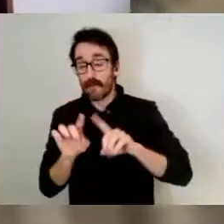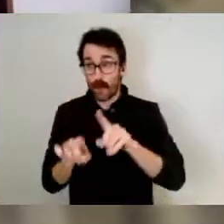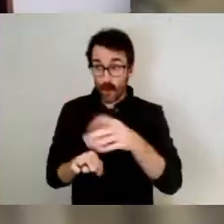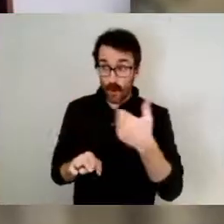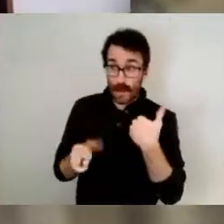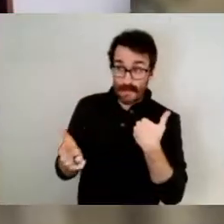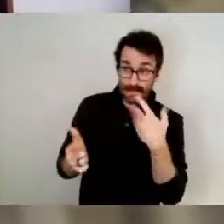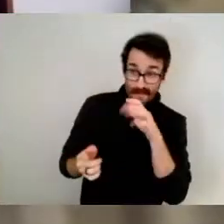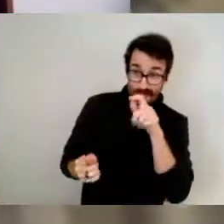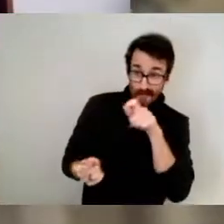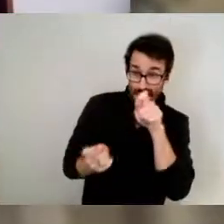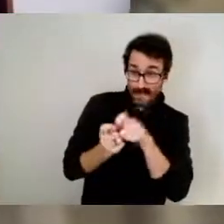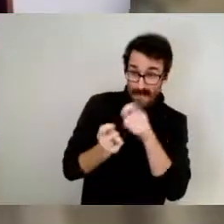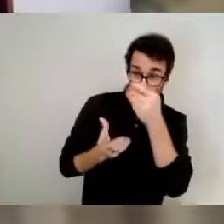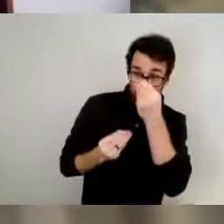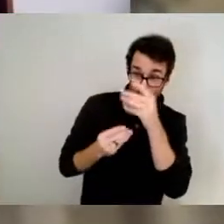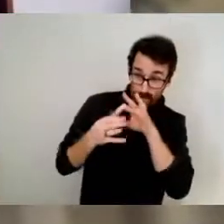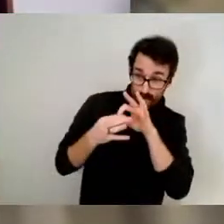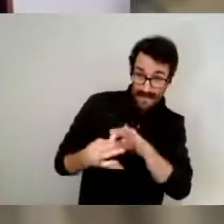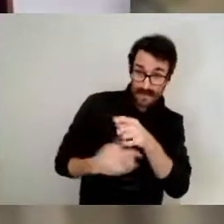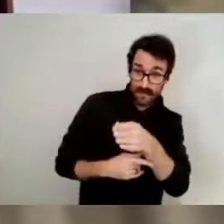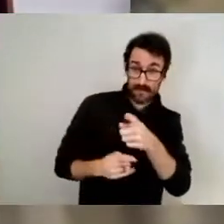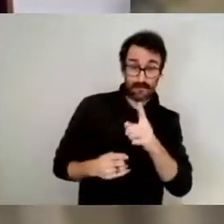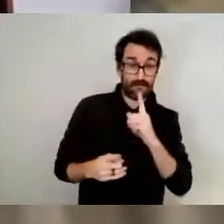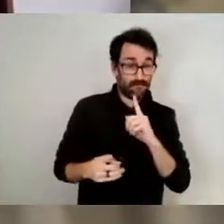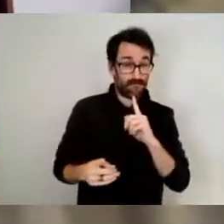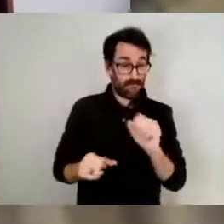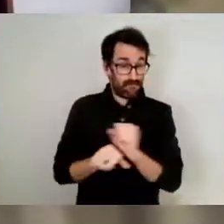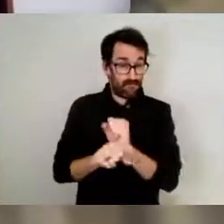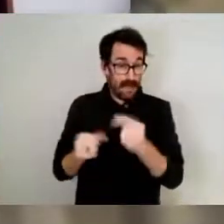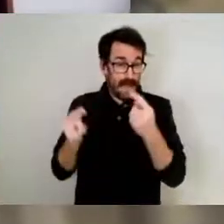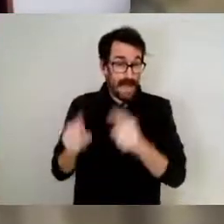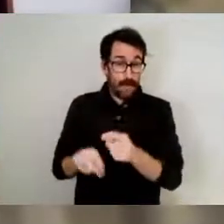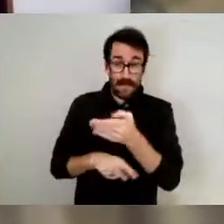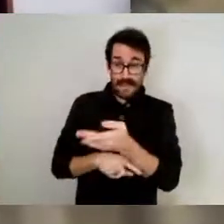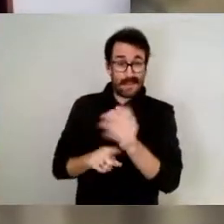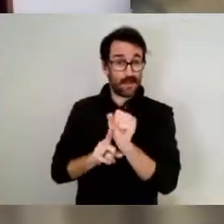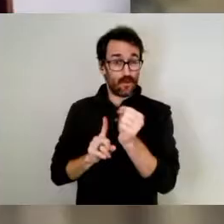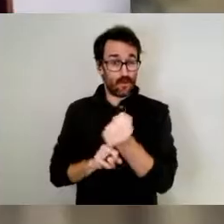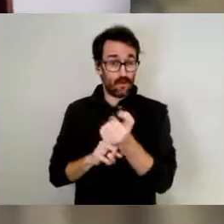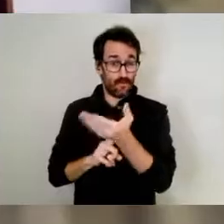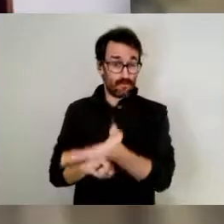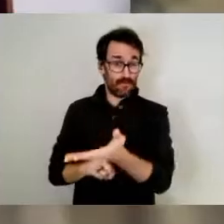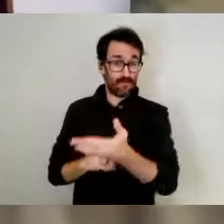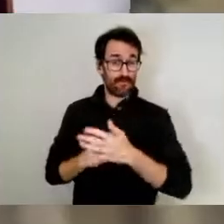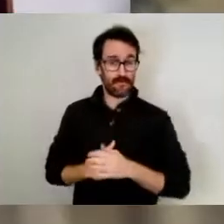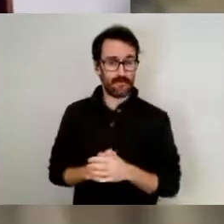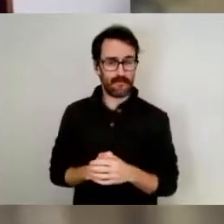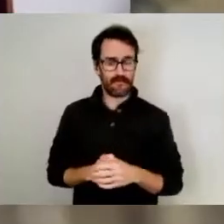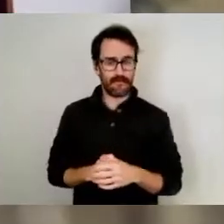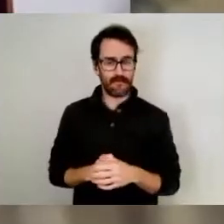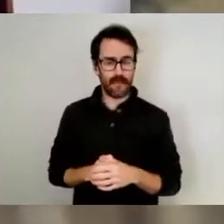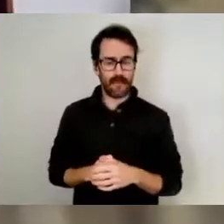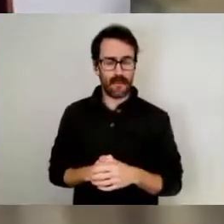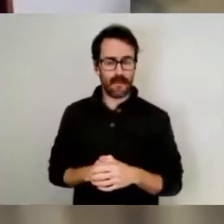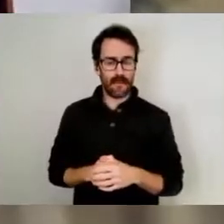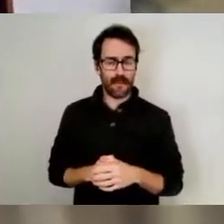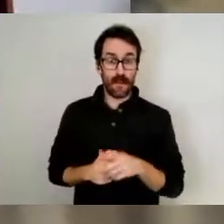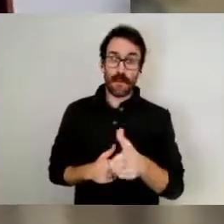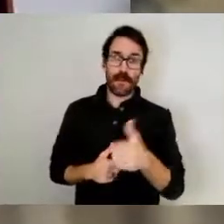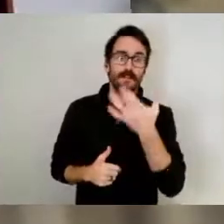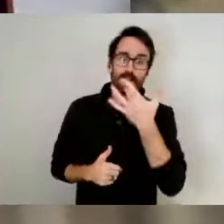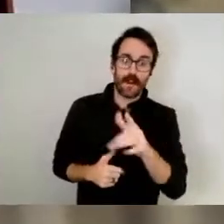charges. Our members, our city, our members, and everyone involved in this are under unprecedented stress